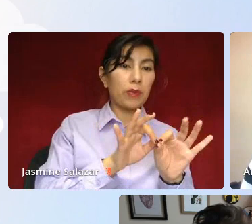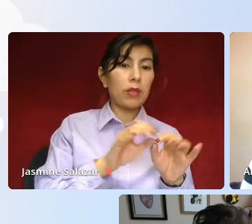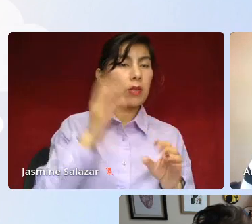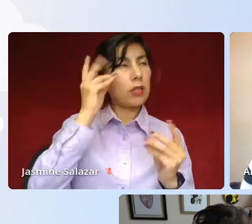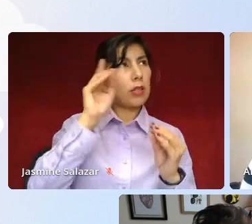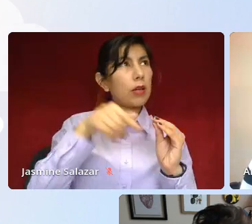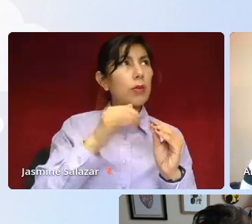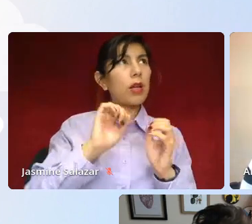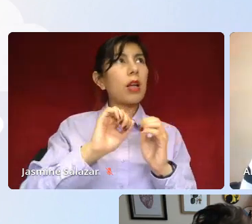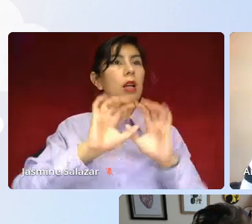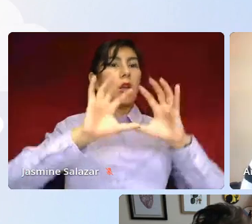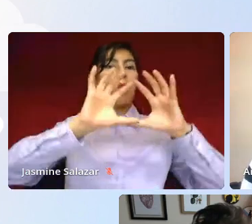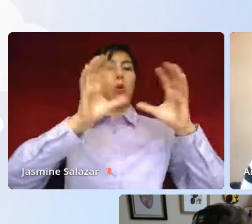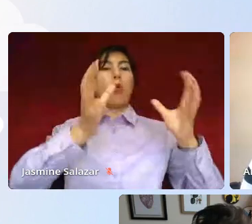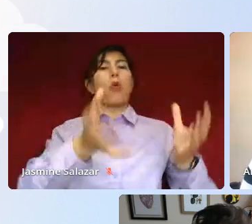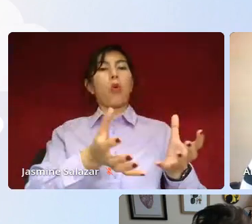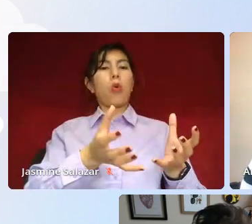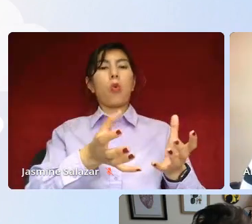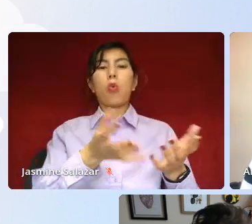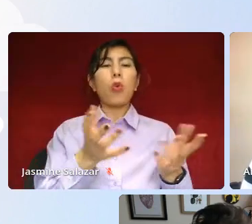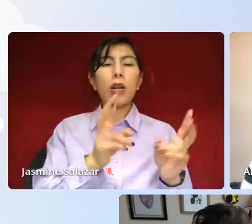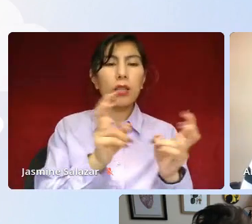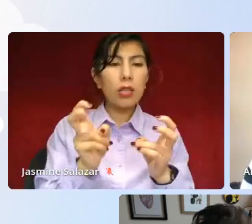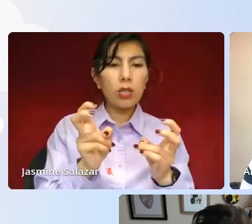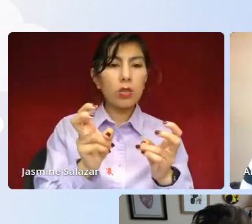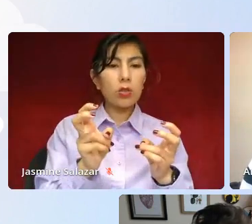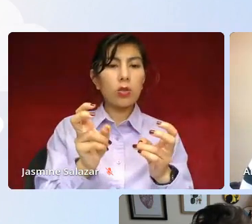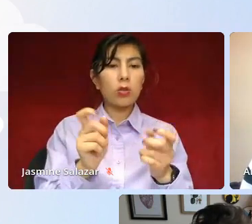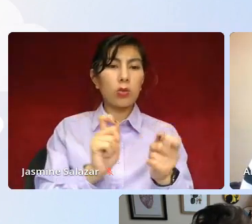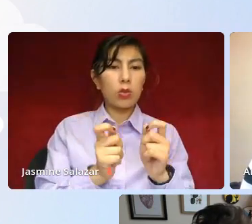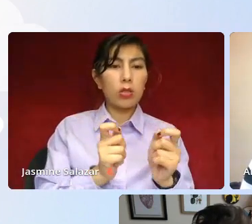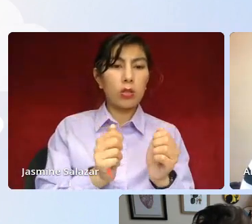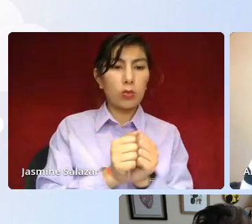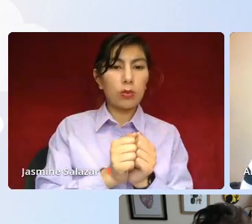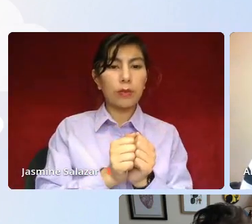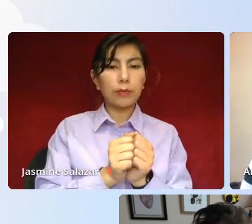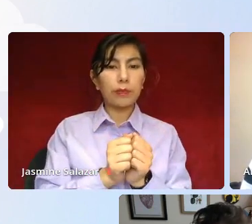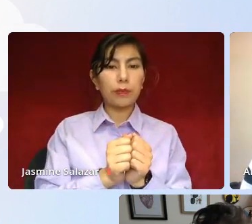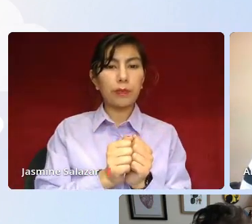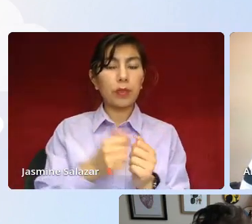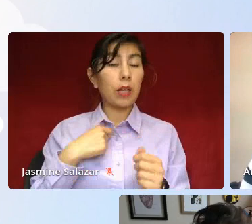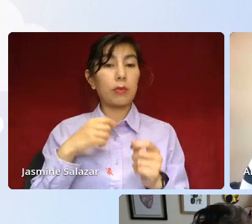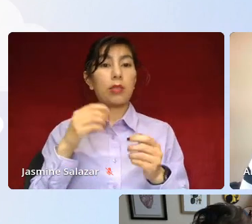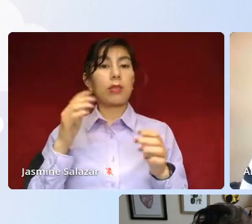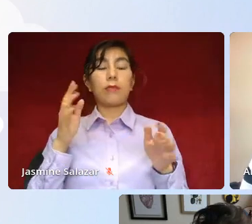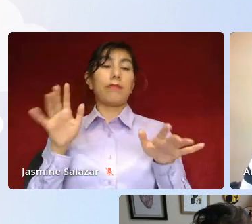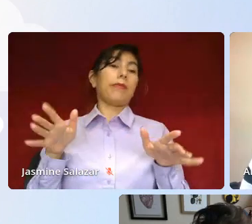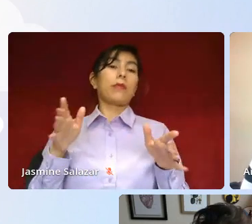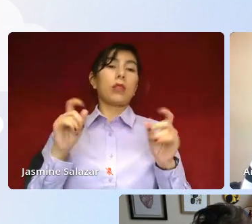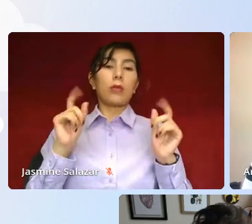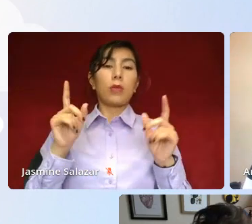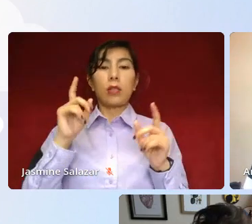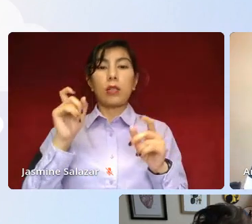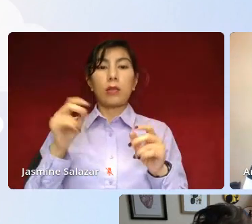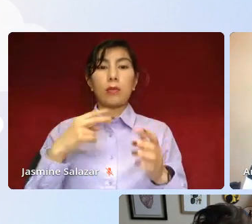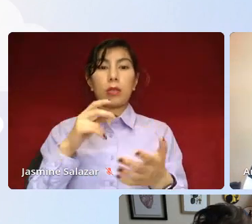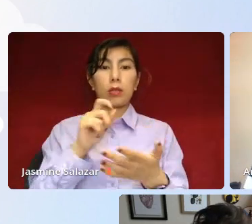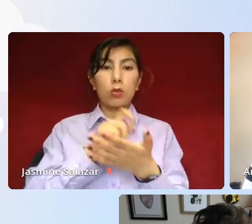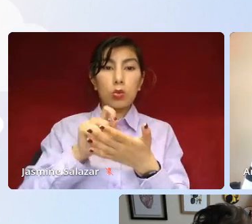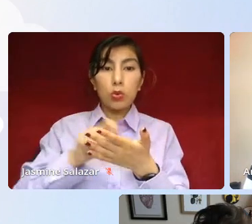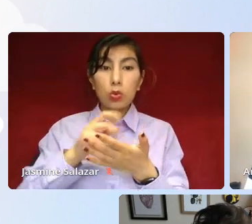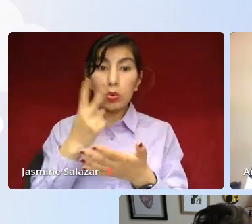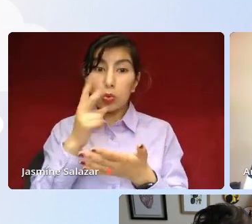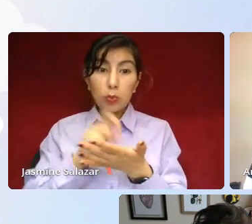as a whole. What are the issues that we're trying to deal with? I'm just a little stunned because I'm taking 2 pages of notes on all the sort of